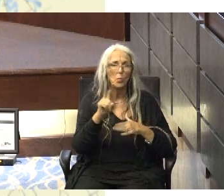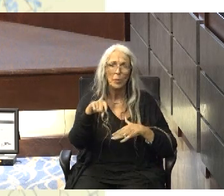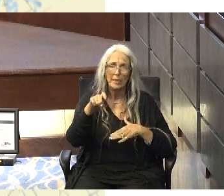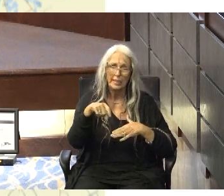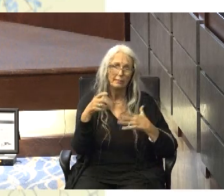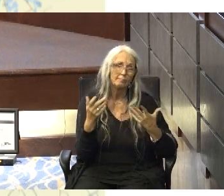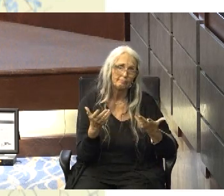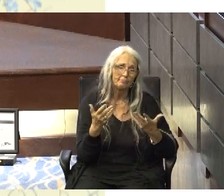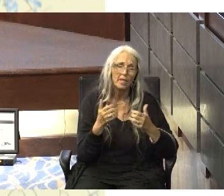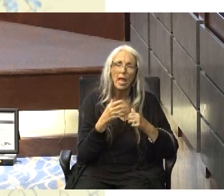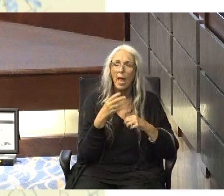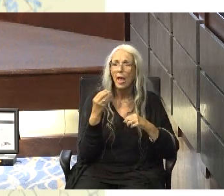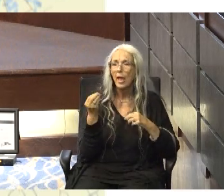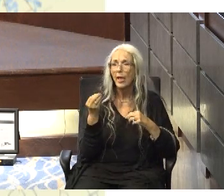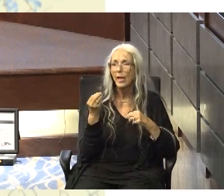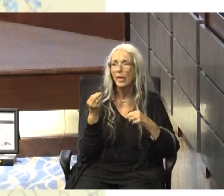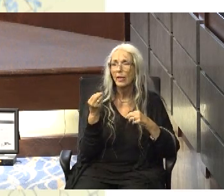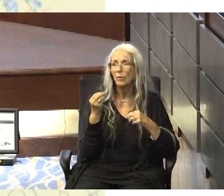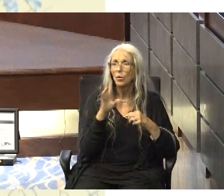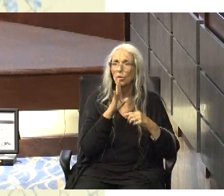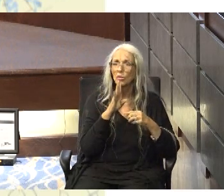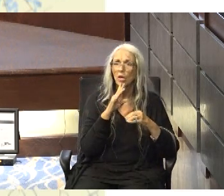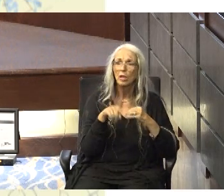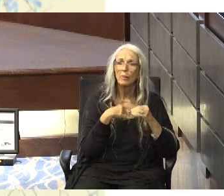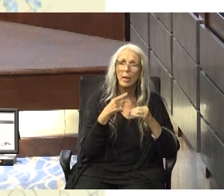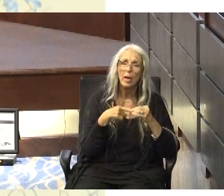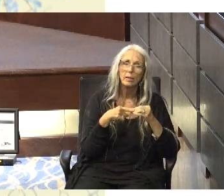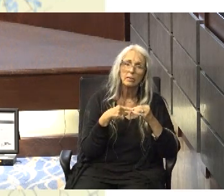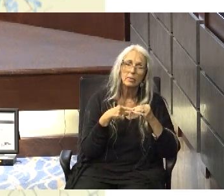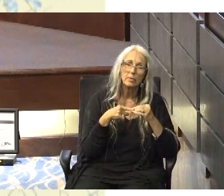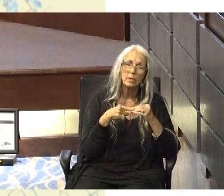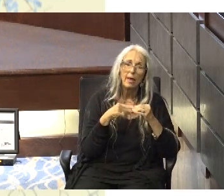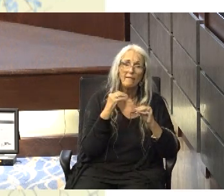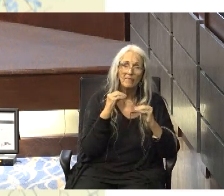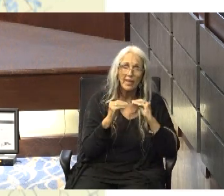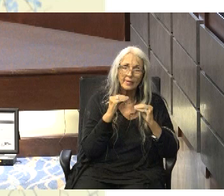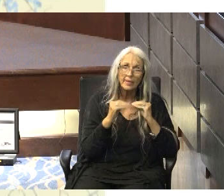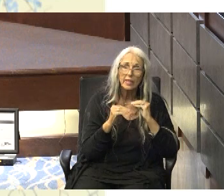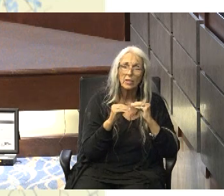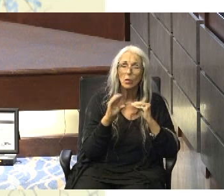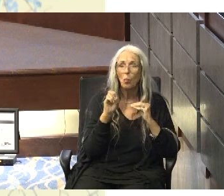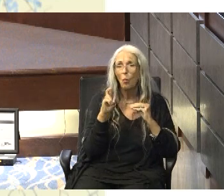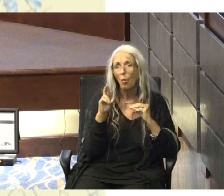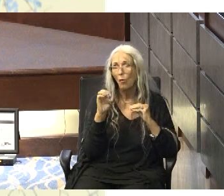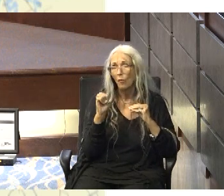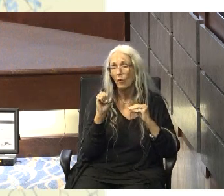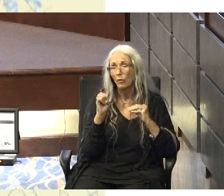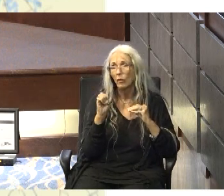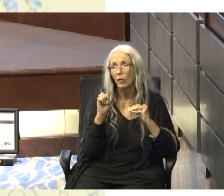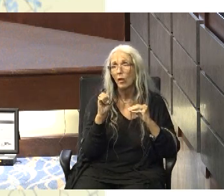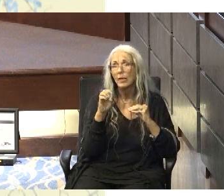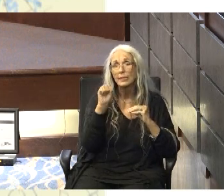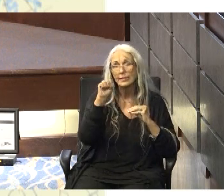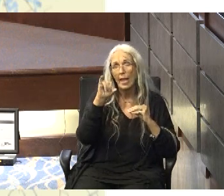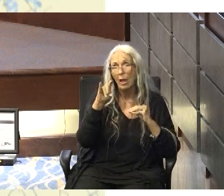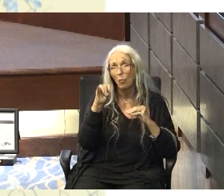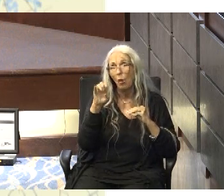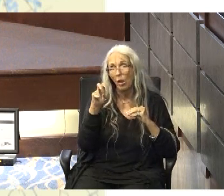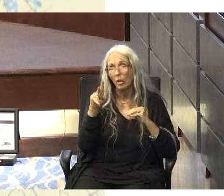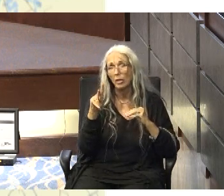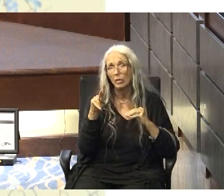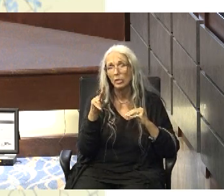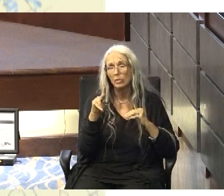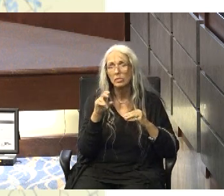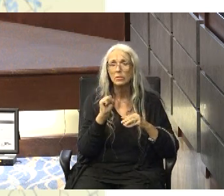city. So if we were just going to talk about fixing the poor sidewalk and bringing that up to a